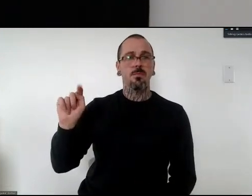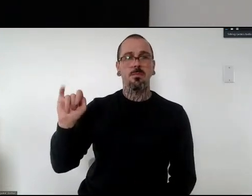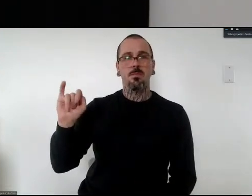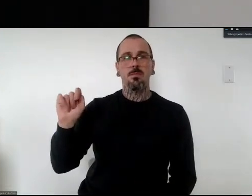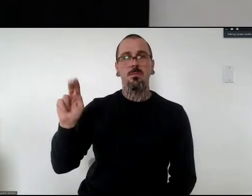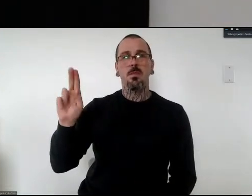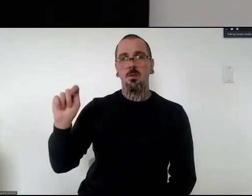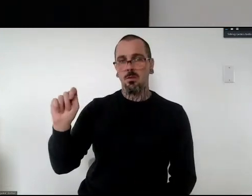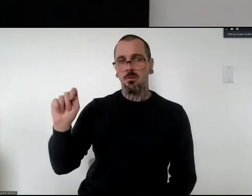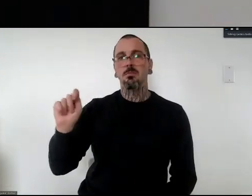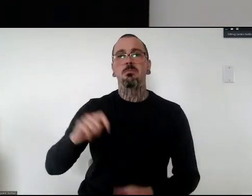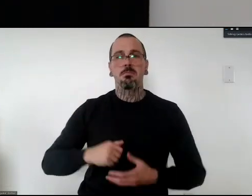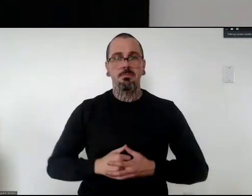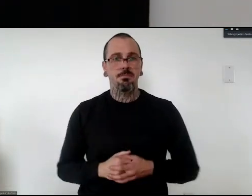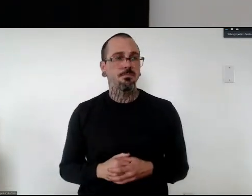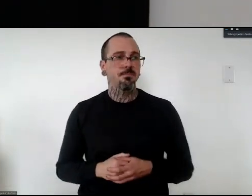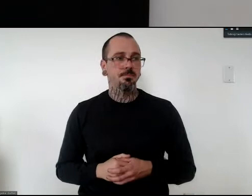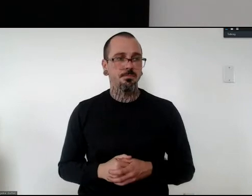Ipinyavahit